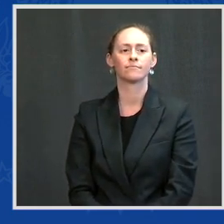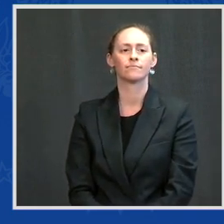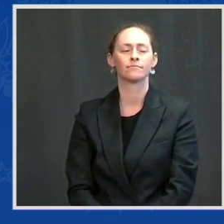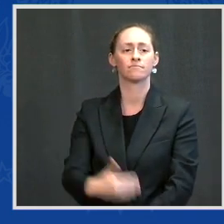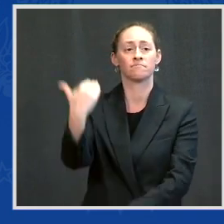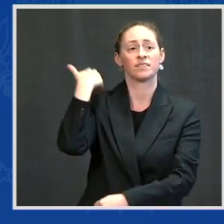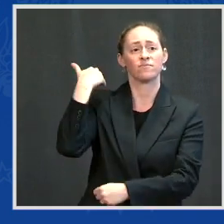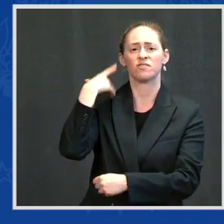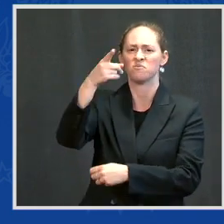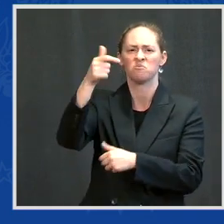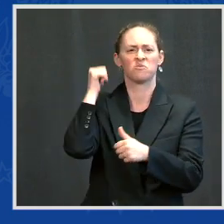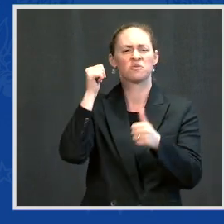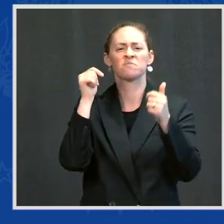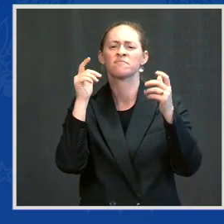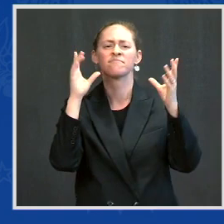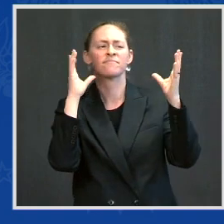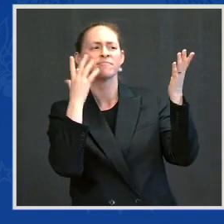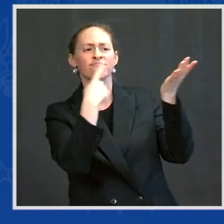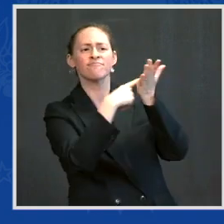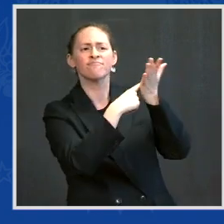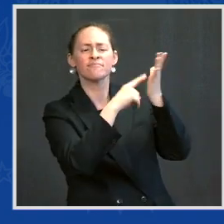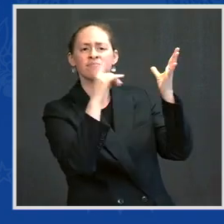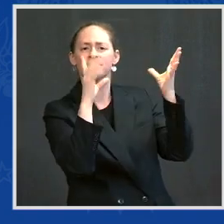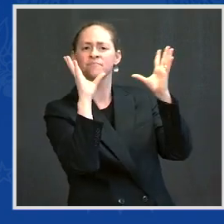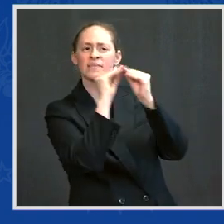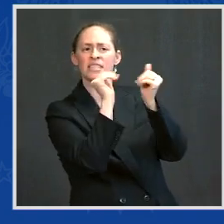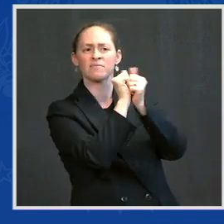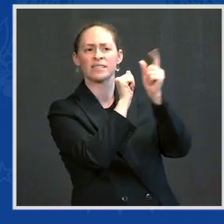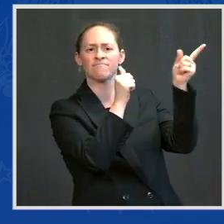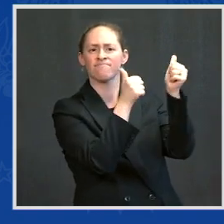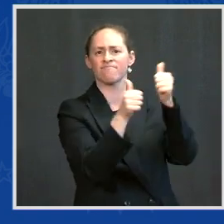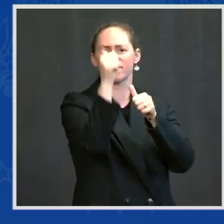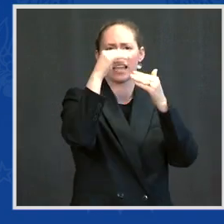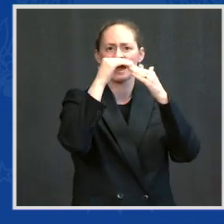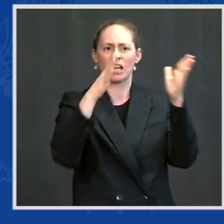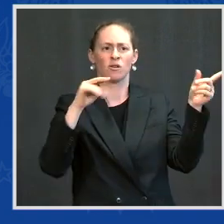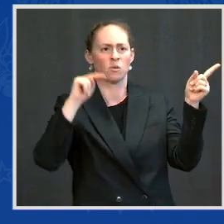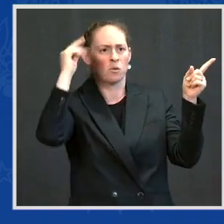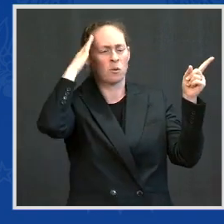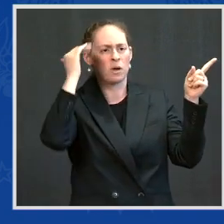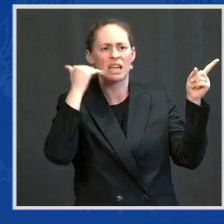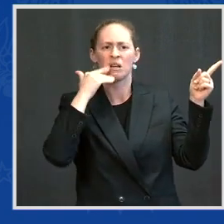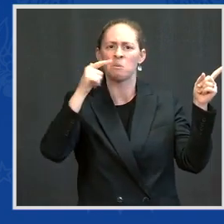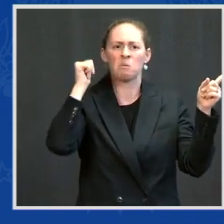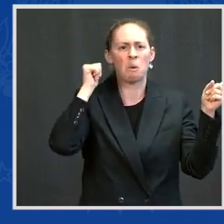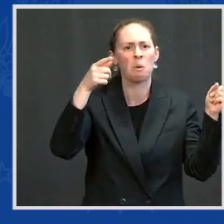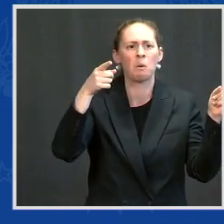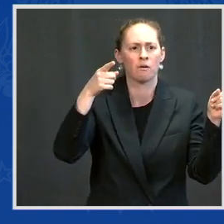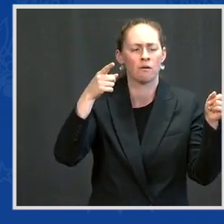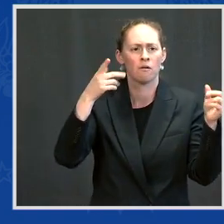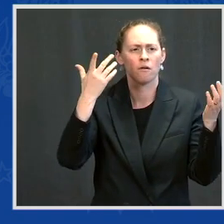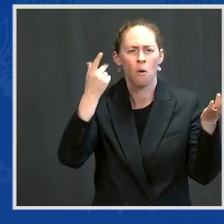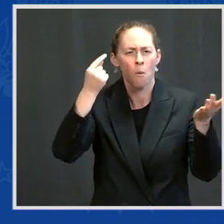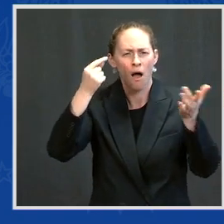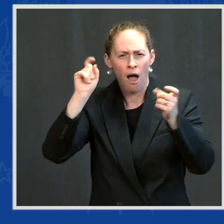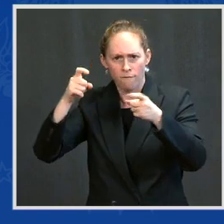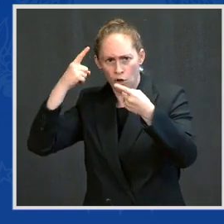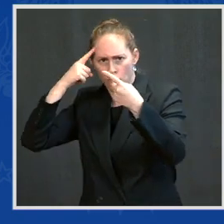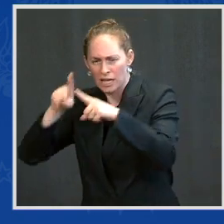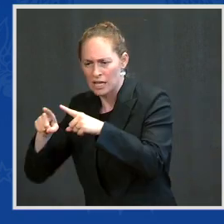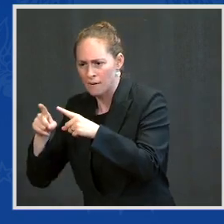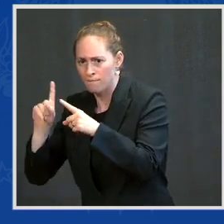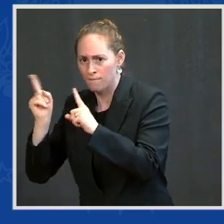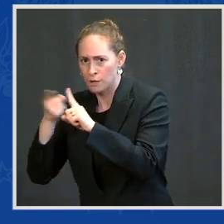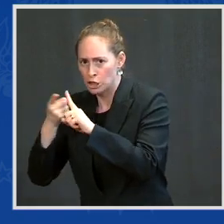certain preconditions. Yes. What are those preconditions, and do you believe he would ever be able to meet them?